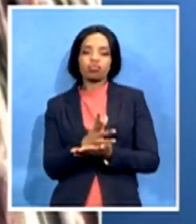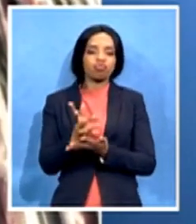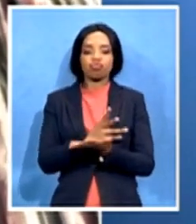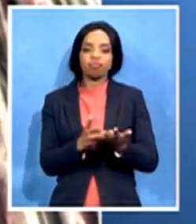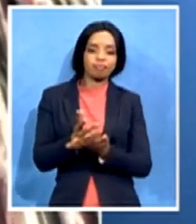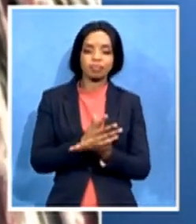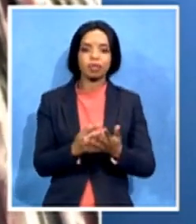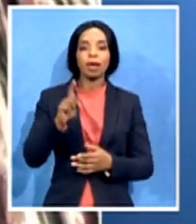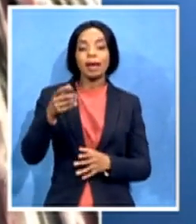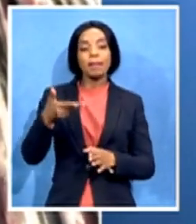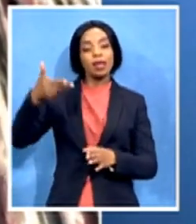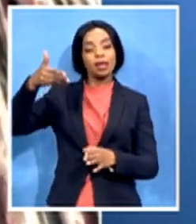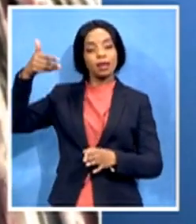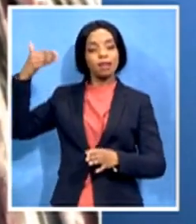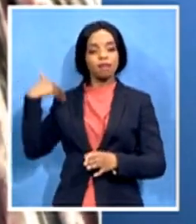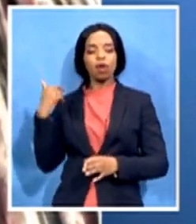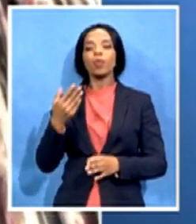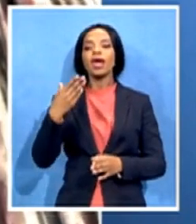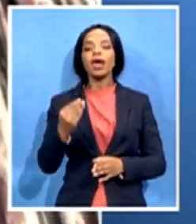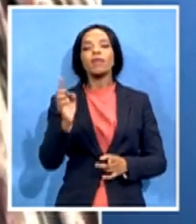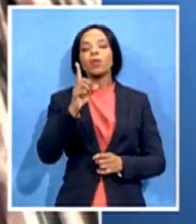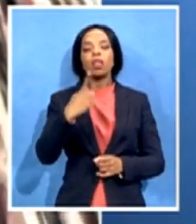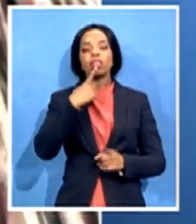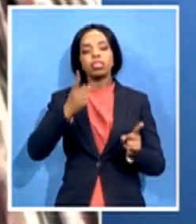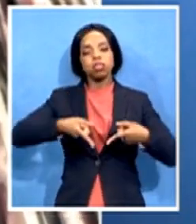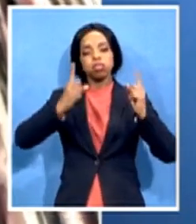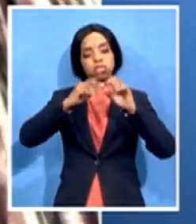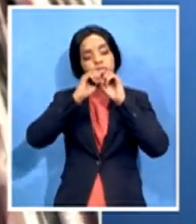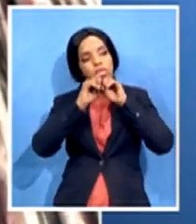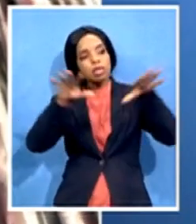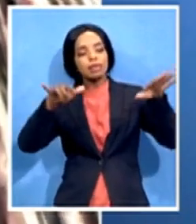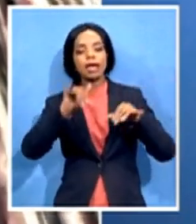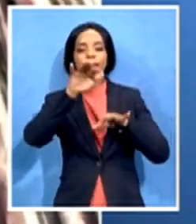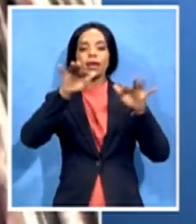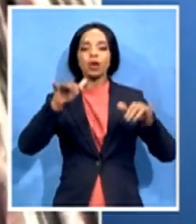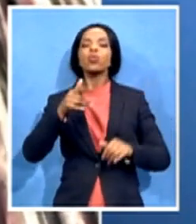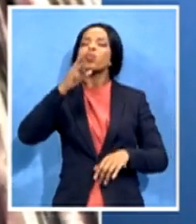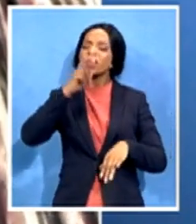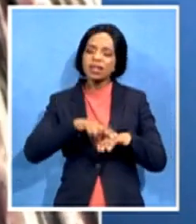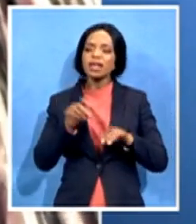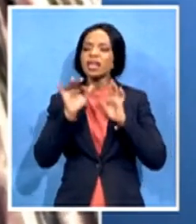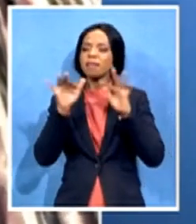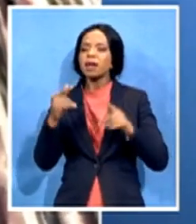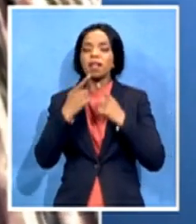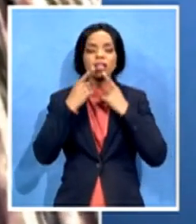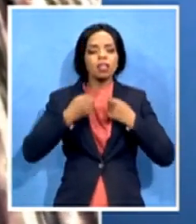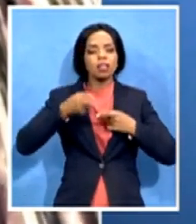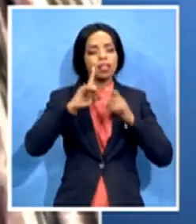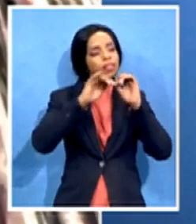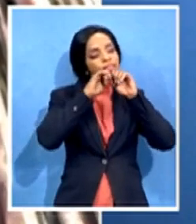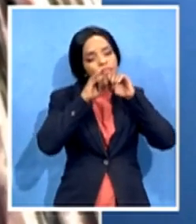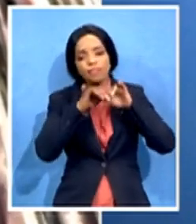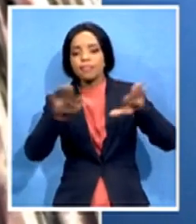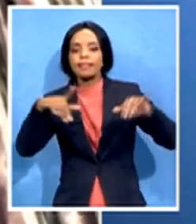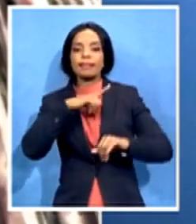olden days. We use those impimpis. We need them to support the police because these thieves are known. They are amongst